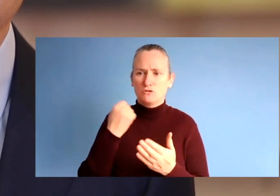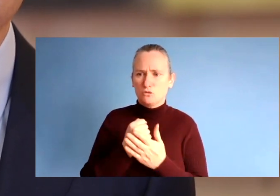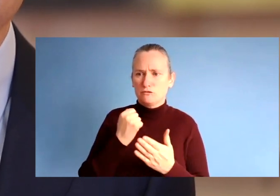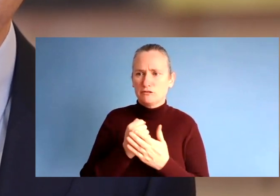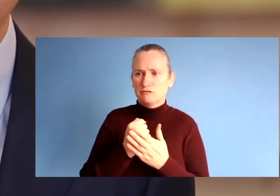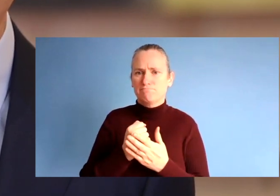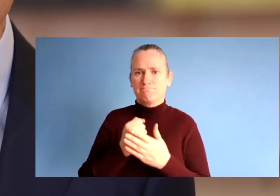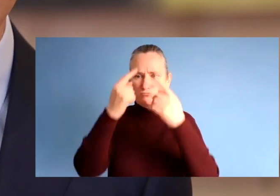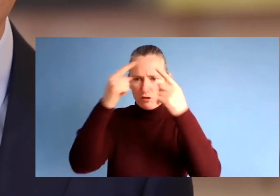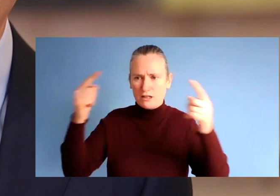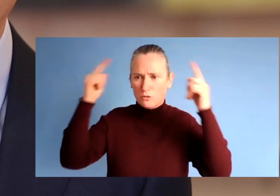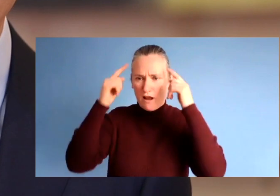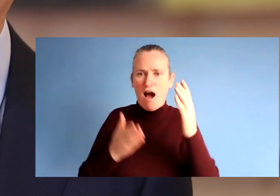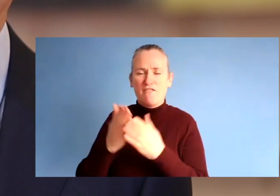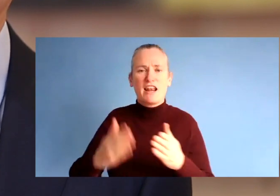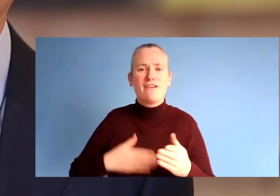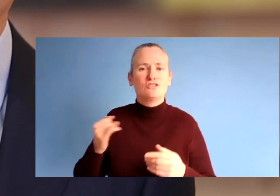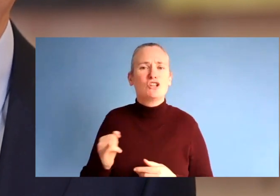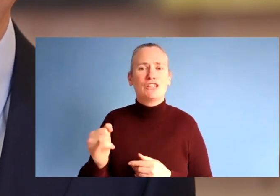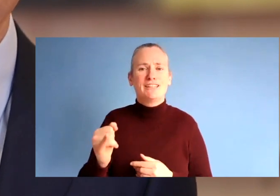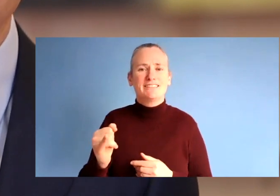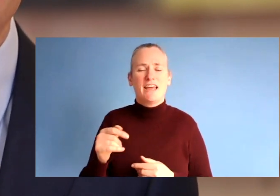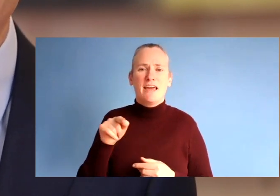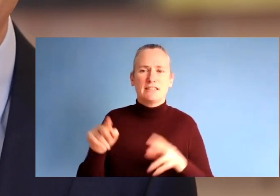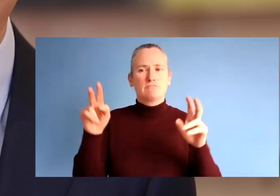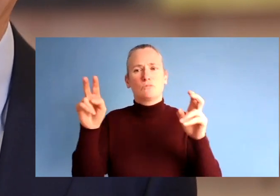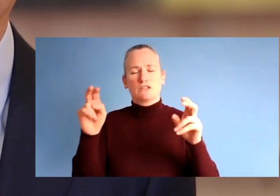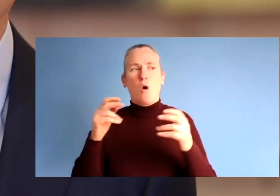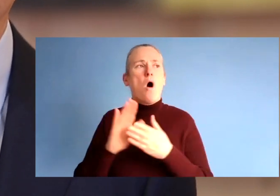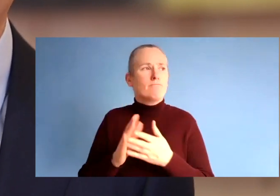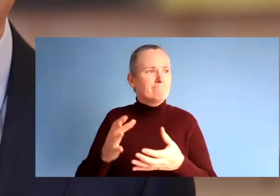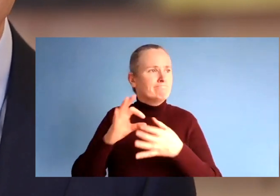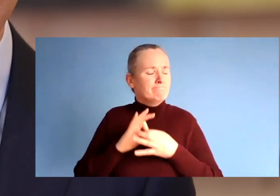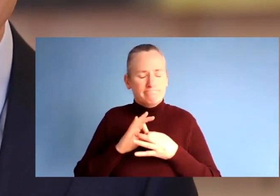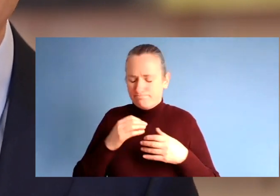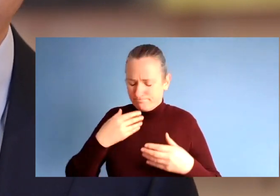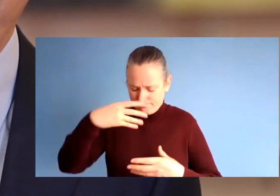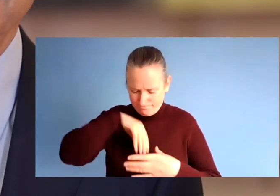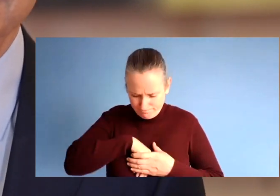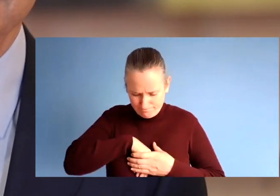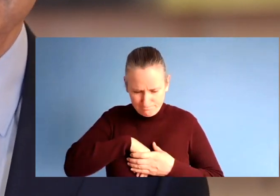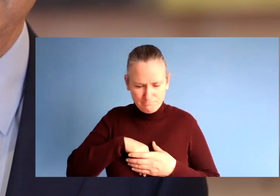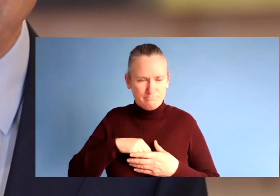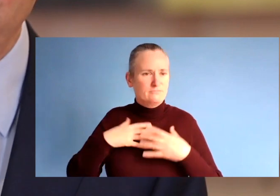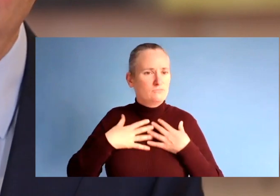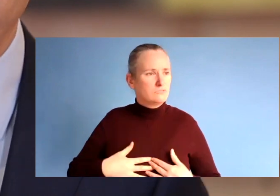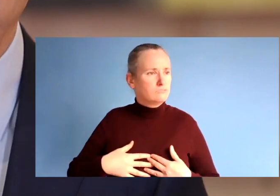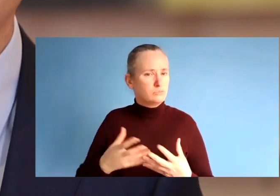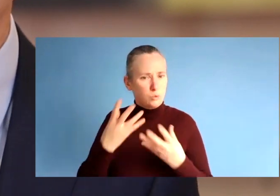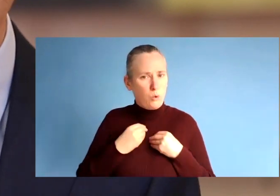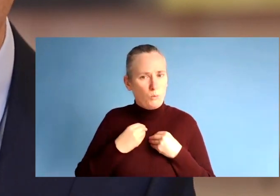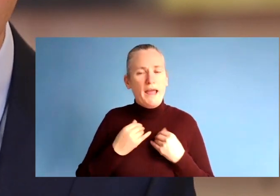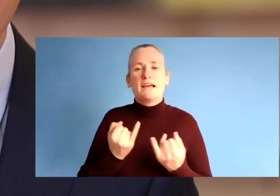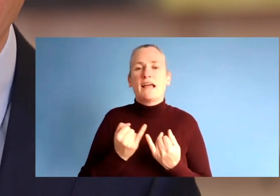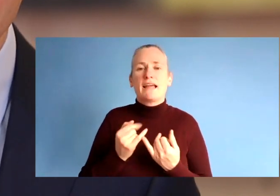journey. It's an assertion that resonates in an imperceptible way into one's very DNA. It's an invitation,